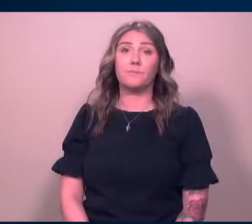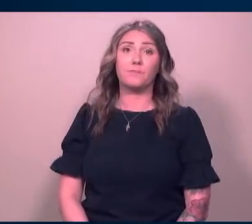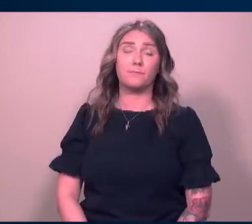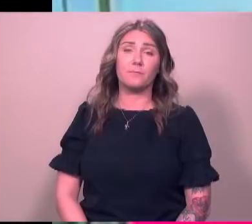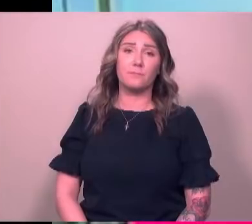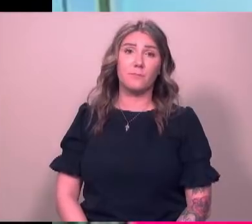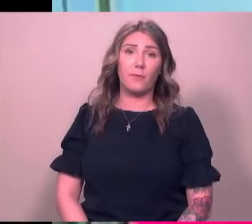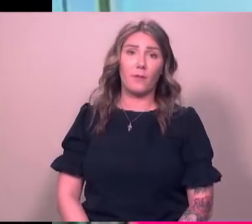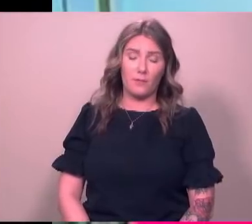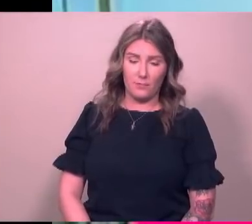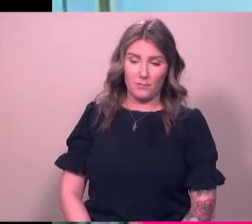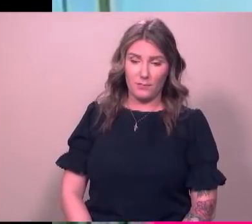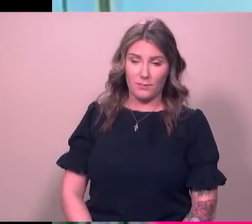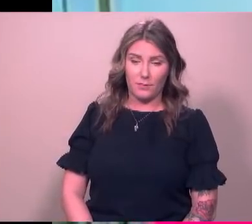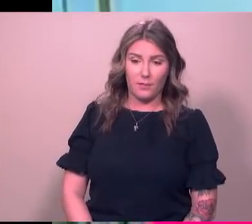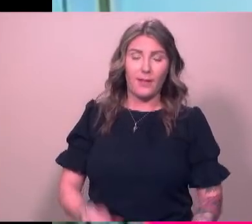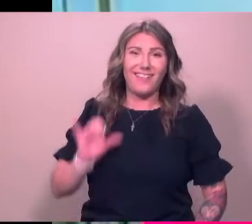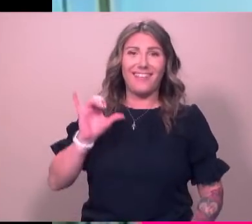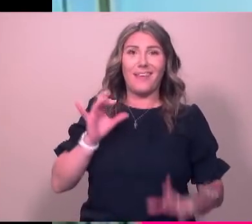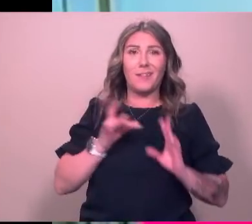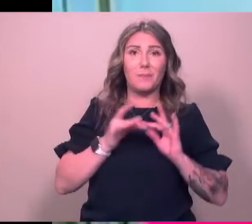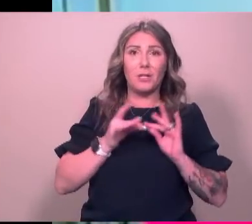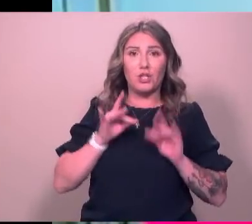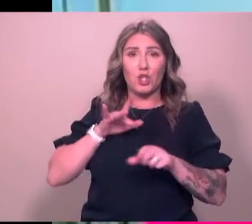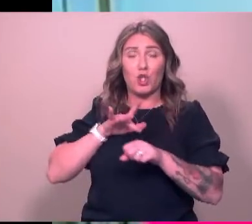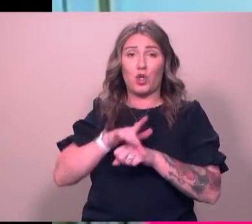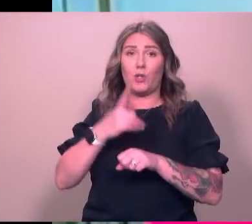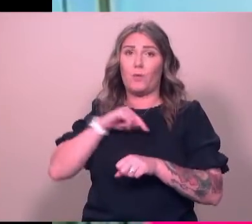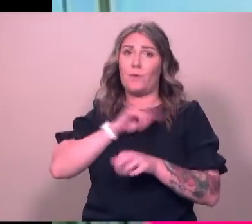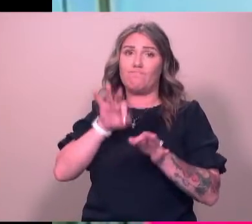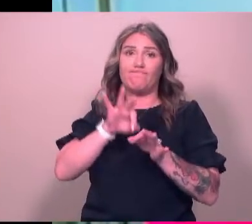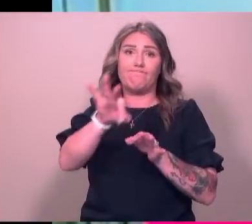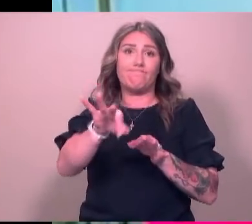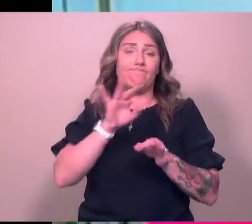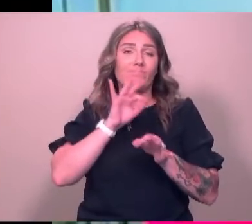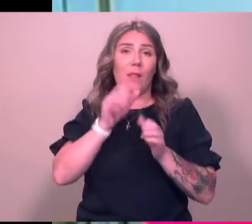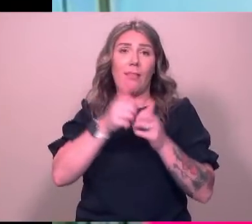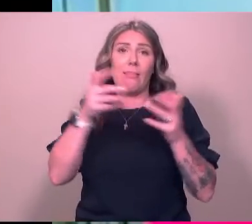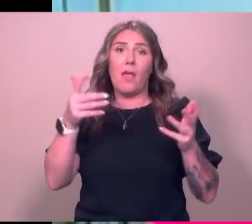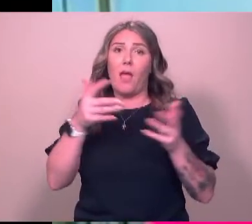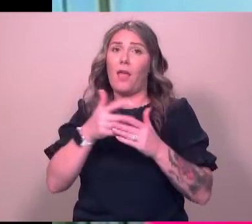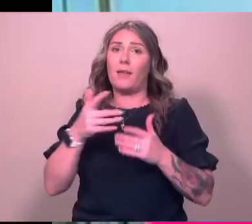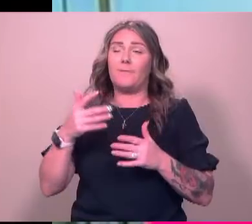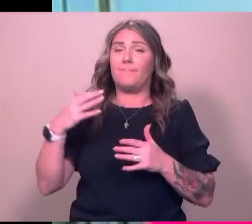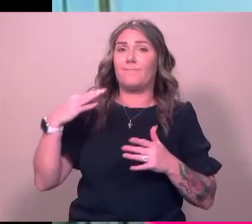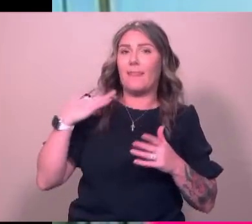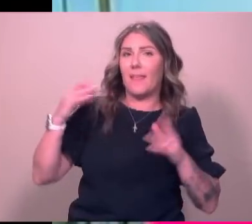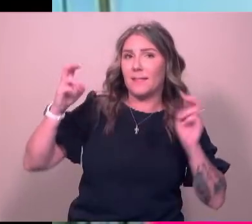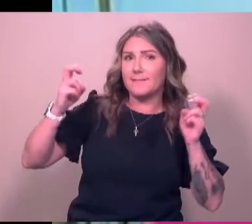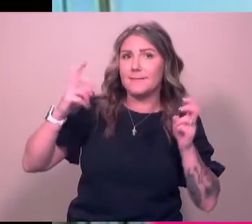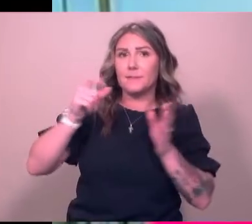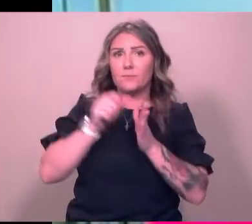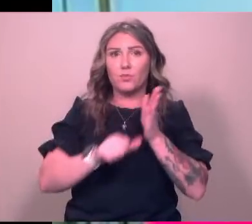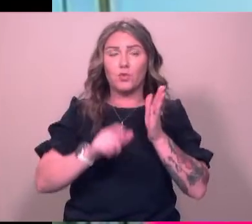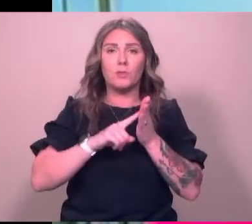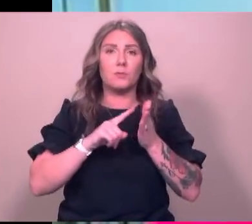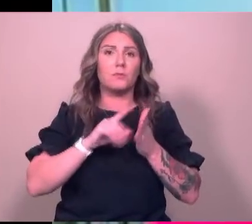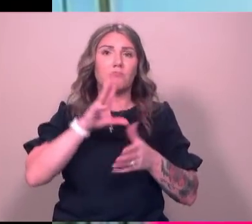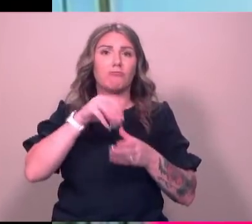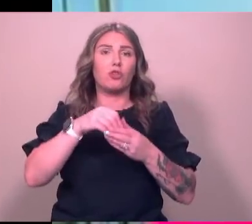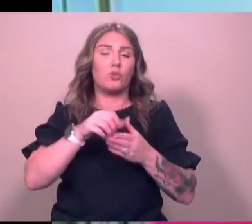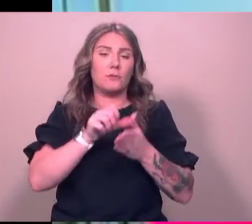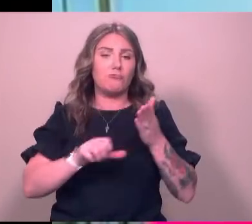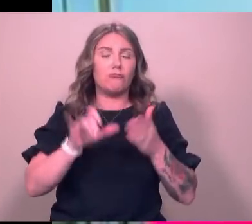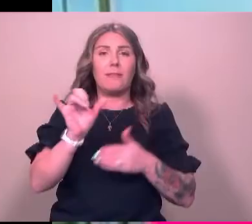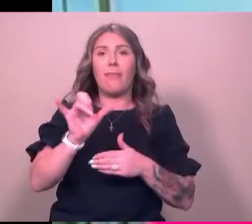Yes, as I mentioned earlier in the call, we've already postponed quite a few elective procedures, including surgeries as well